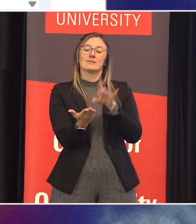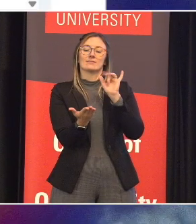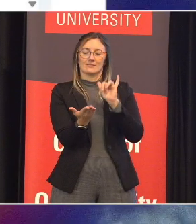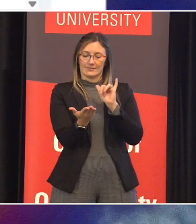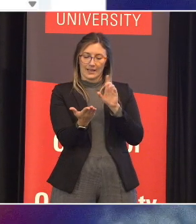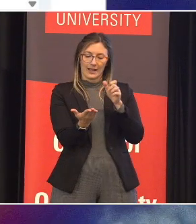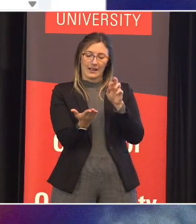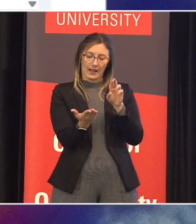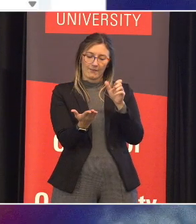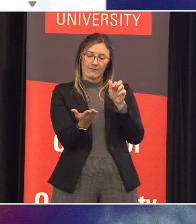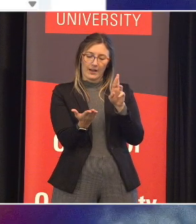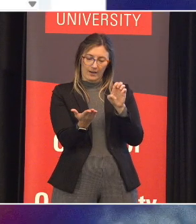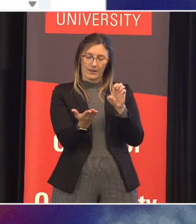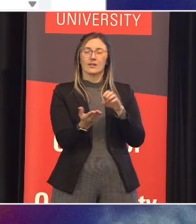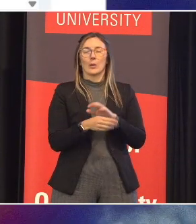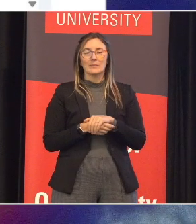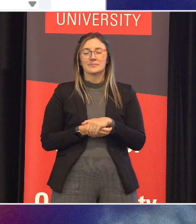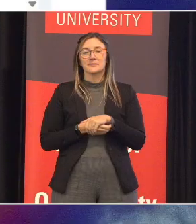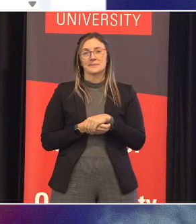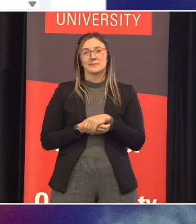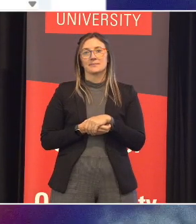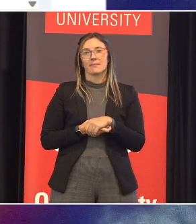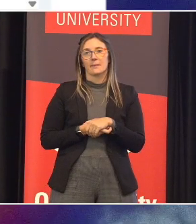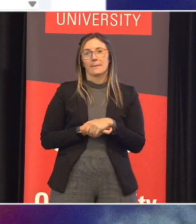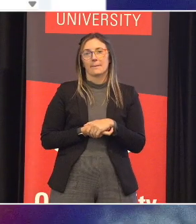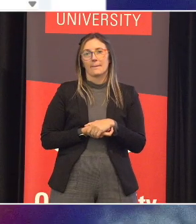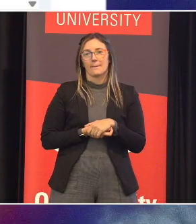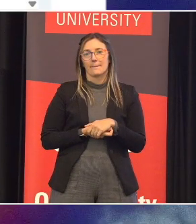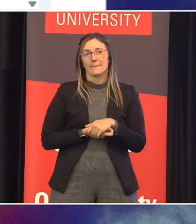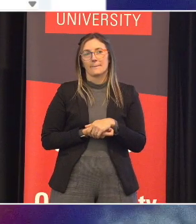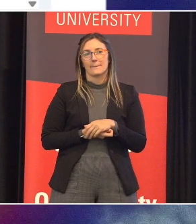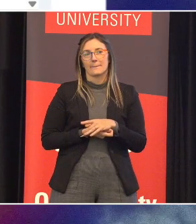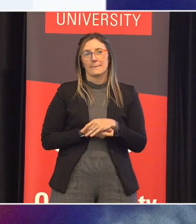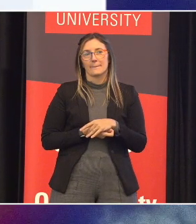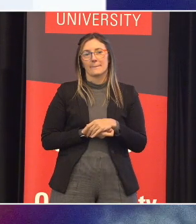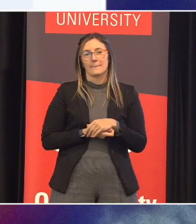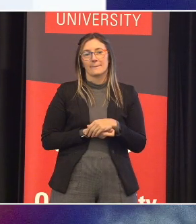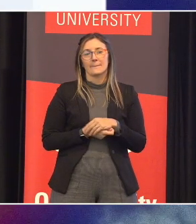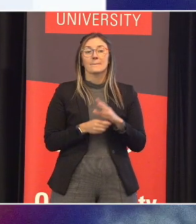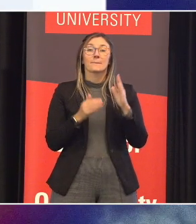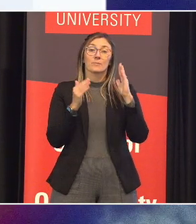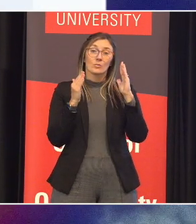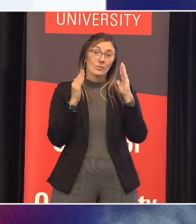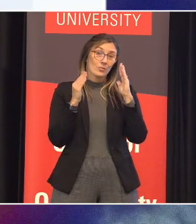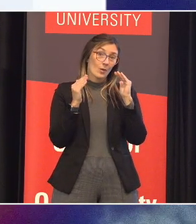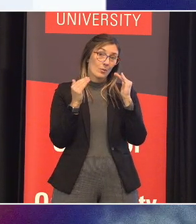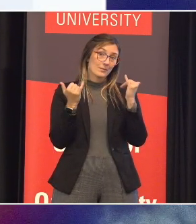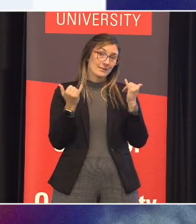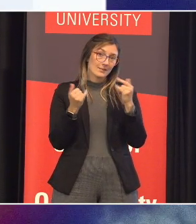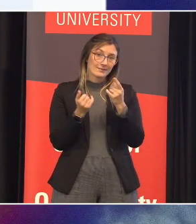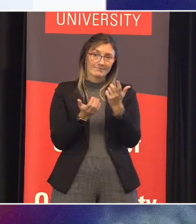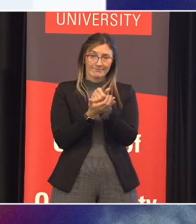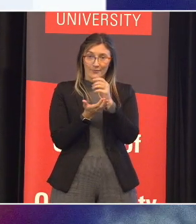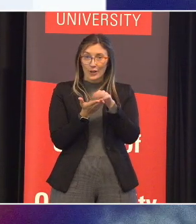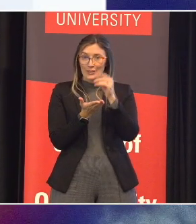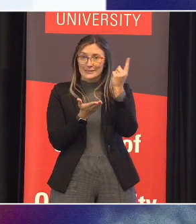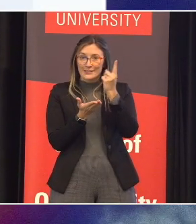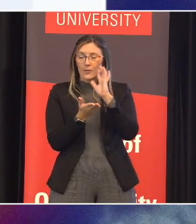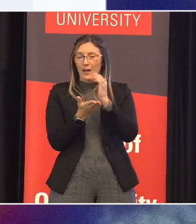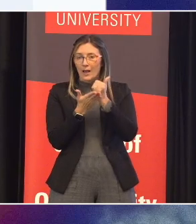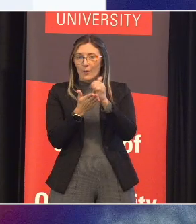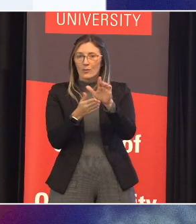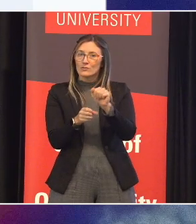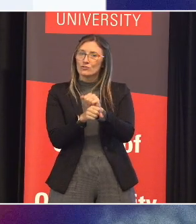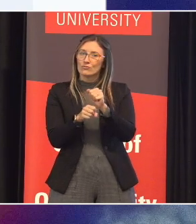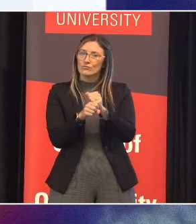Lovely. All right. So hopefully you have learned something today to make your job a little bit easier in the digital